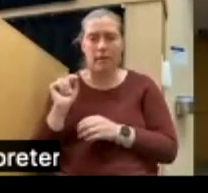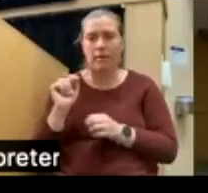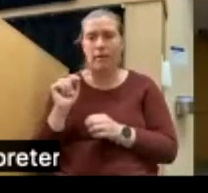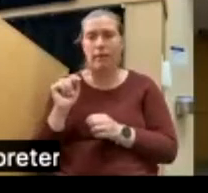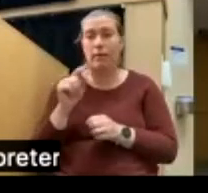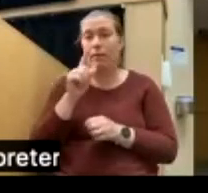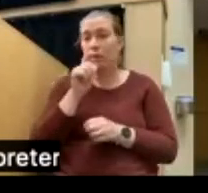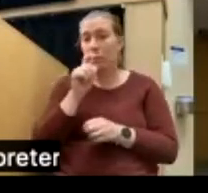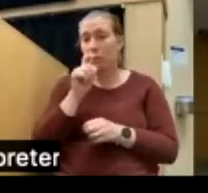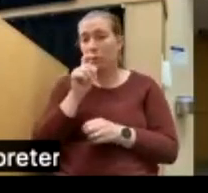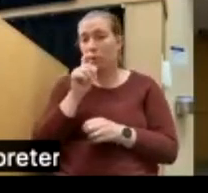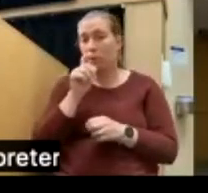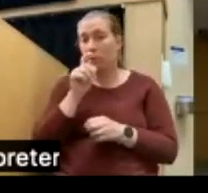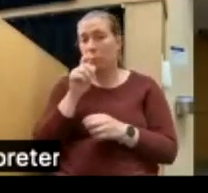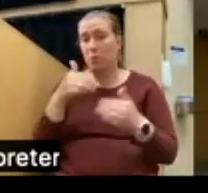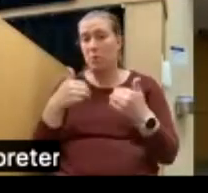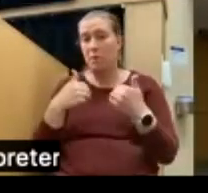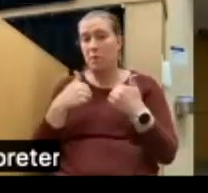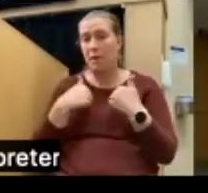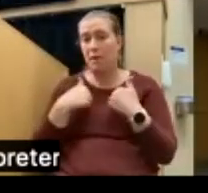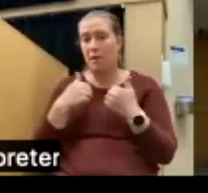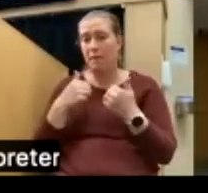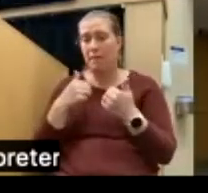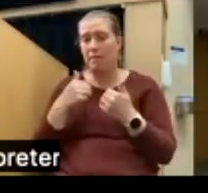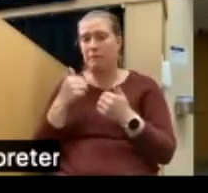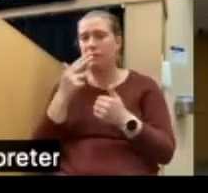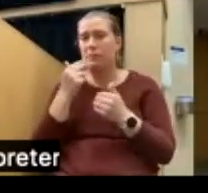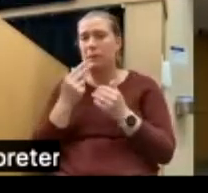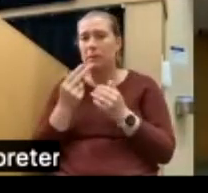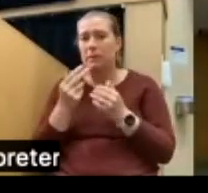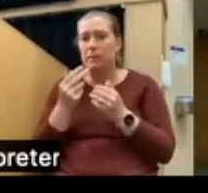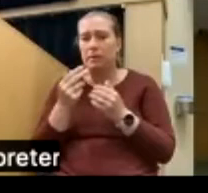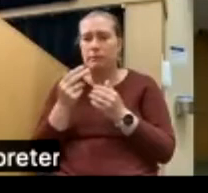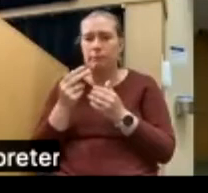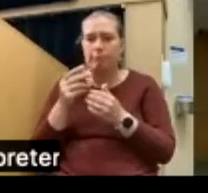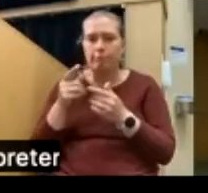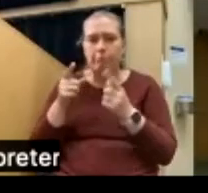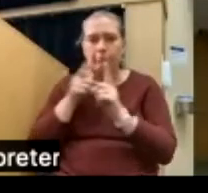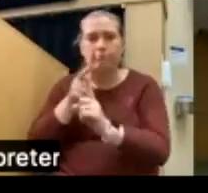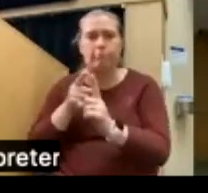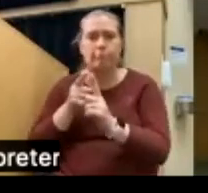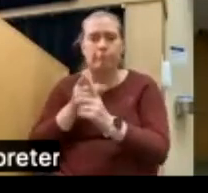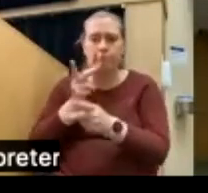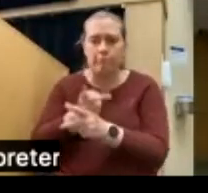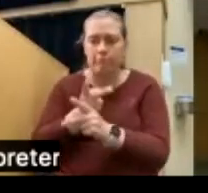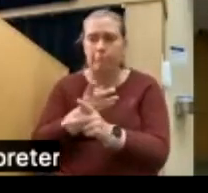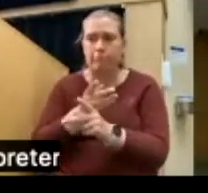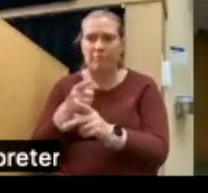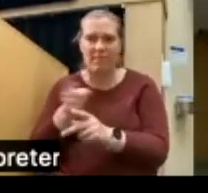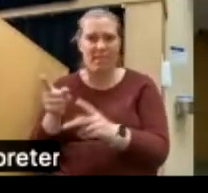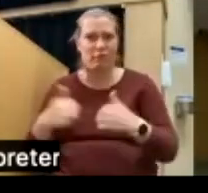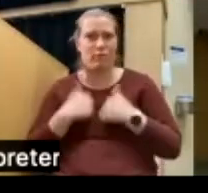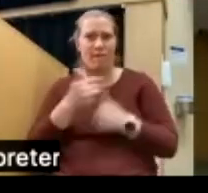the people who had a small task of choices and taking care of things actually did better and had longer survival